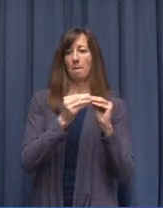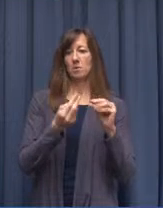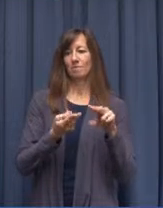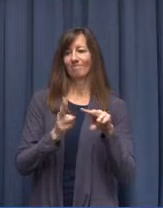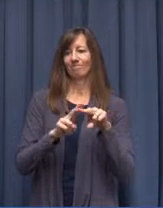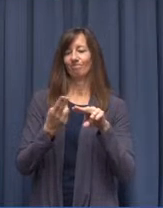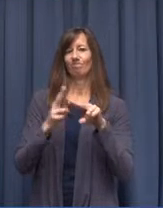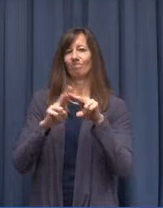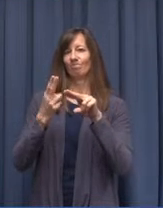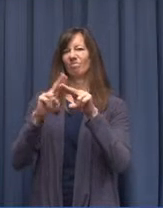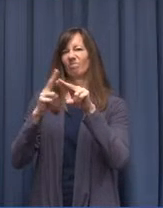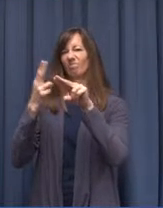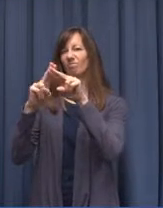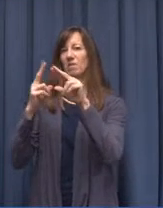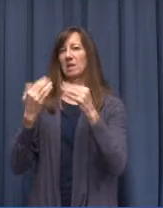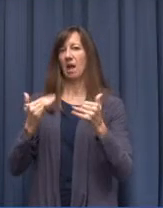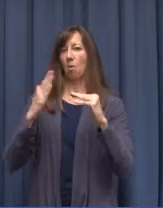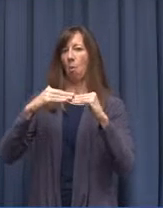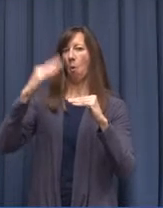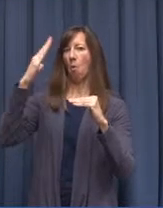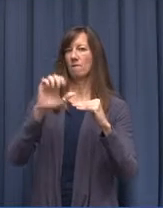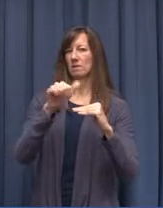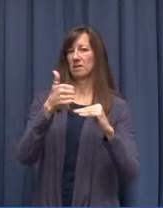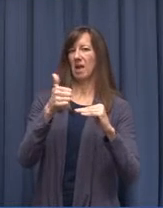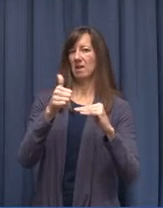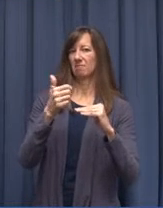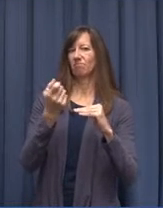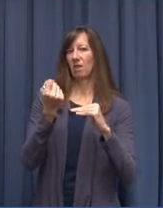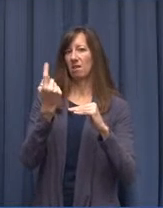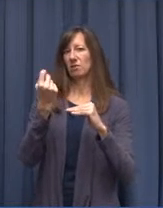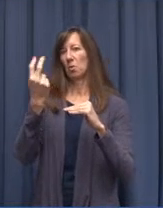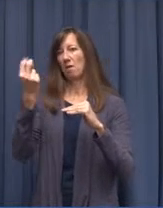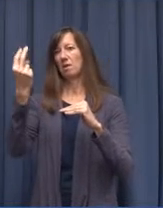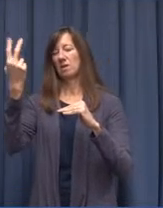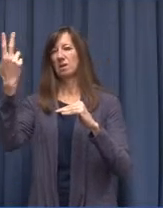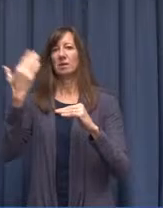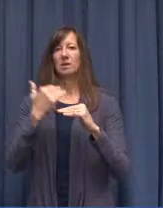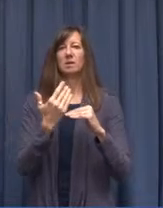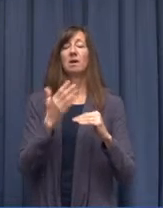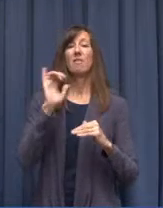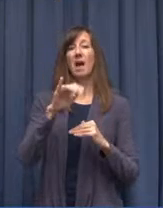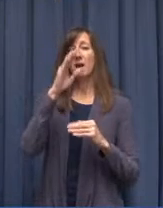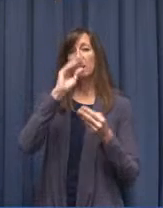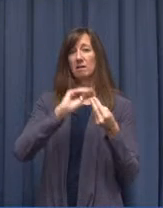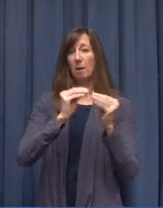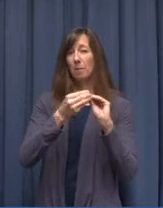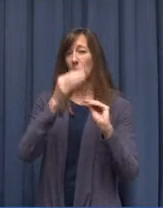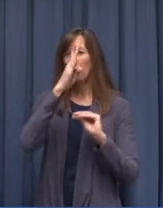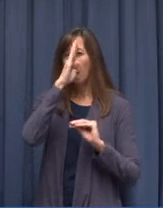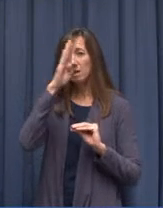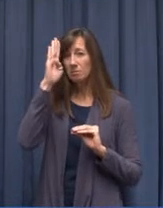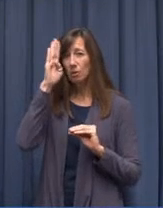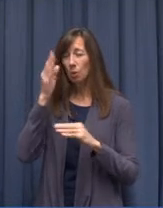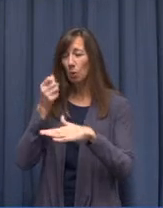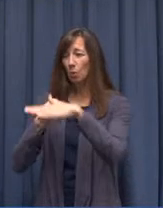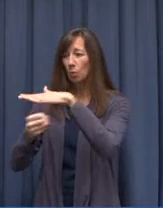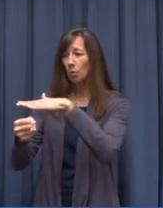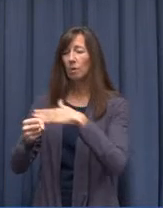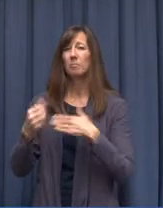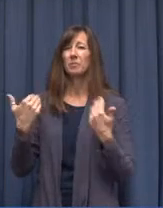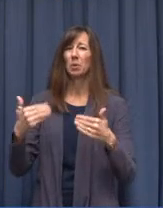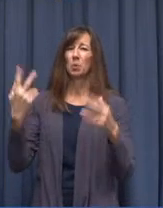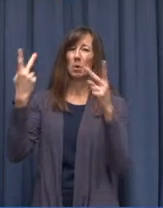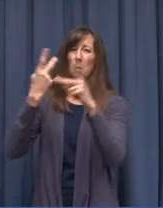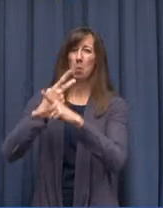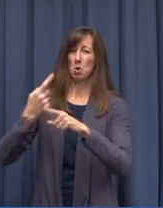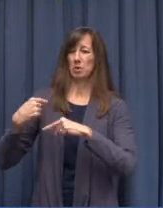digits for a week plus. That hospitalization number is the worst it's been since May, and that is another